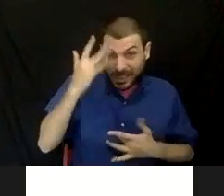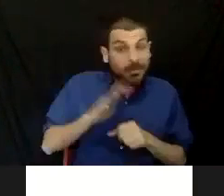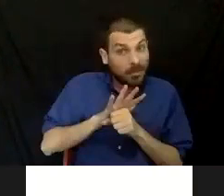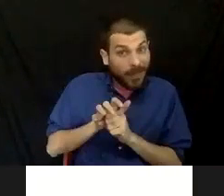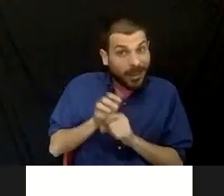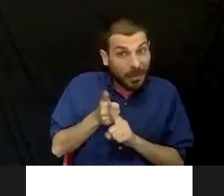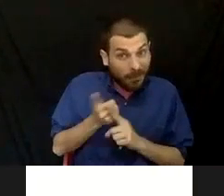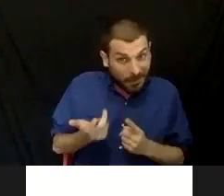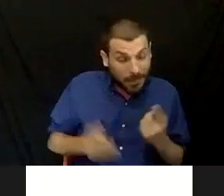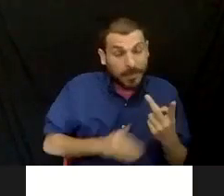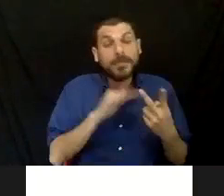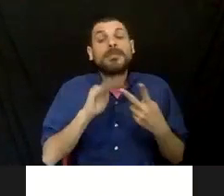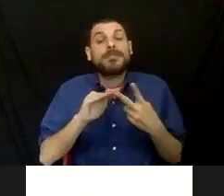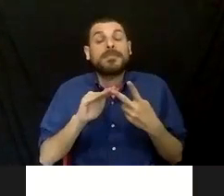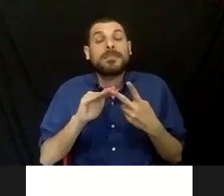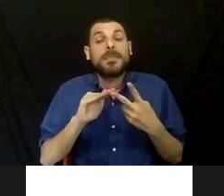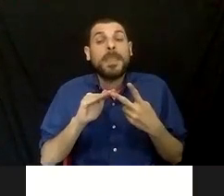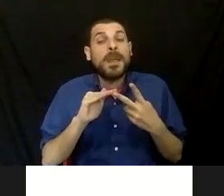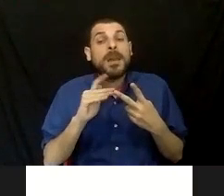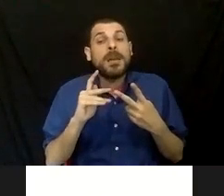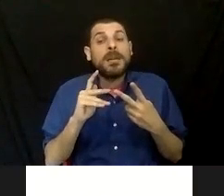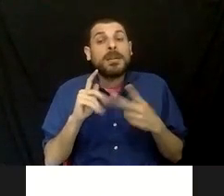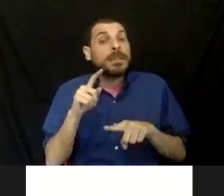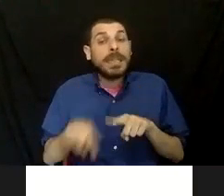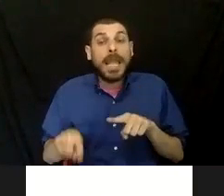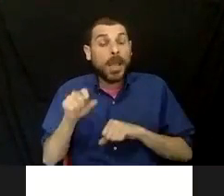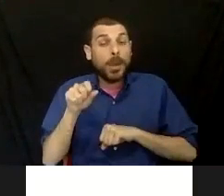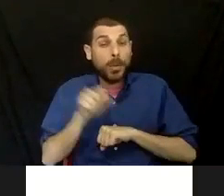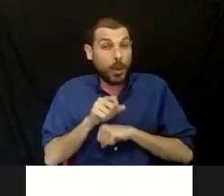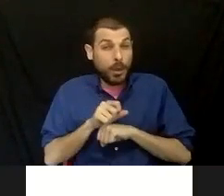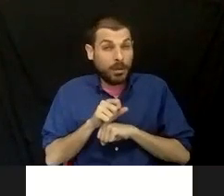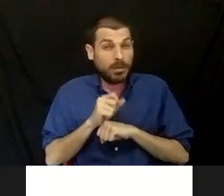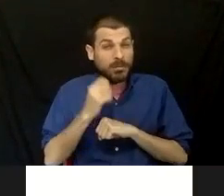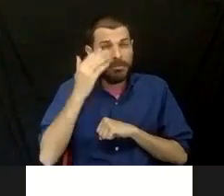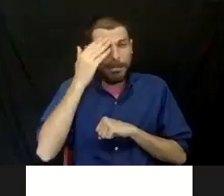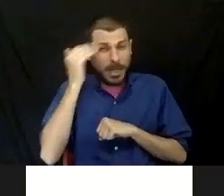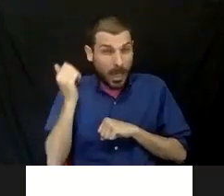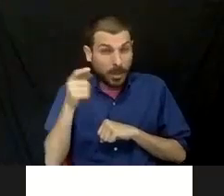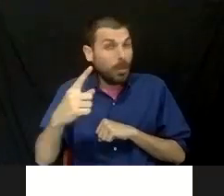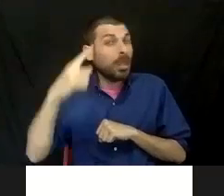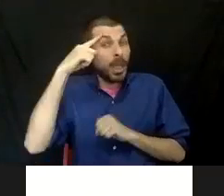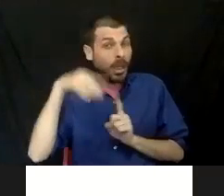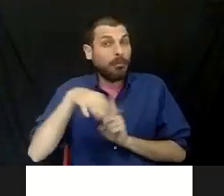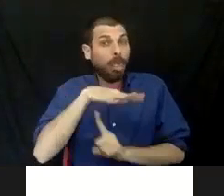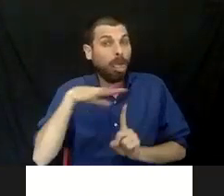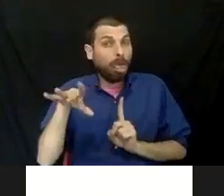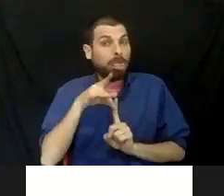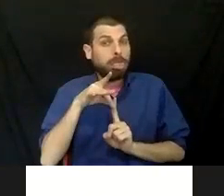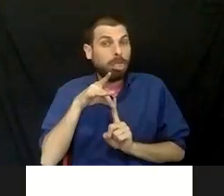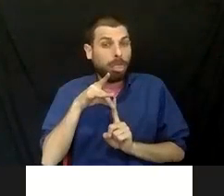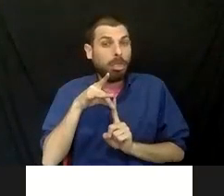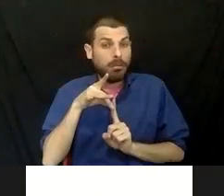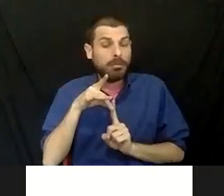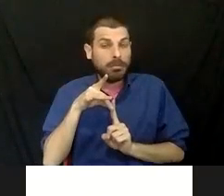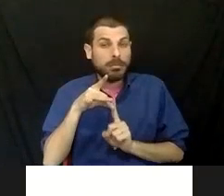coronavirus, if you are unable to work because you have potentially been exposed to the virus and you've been subject